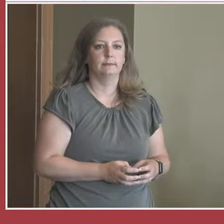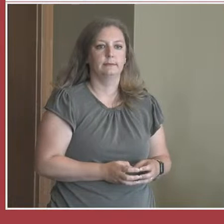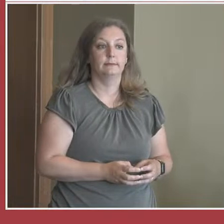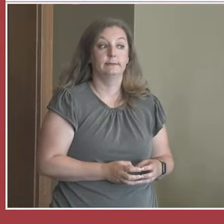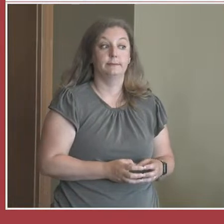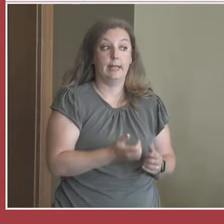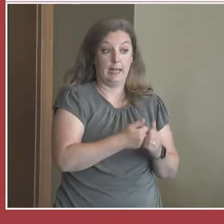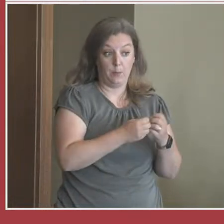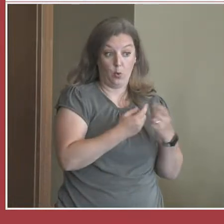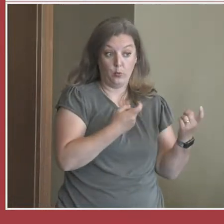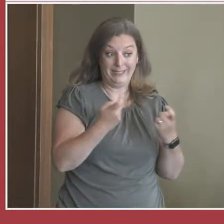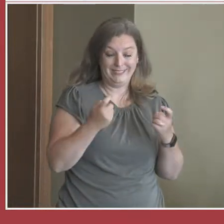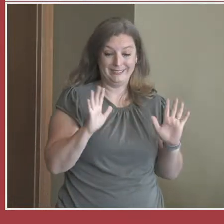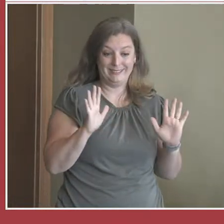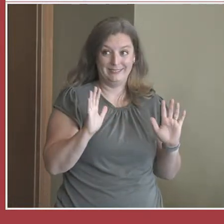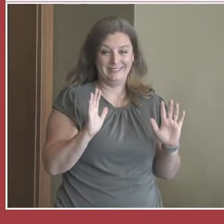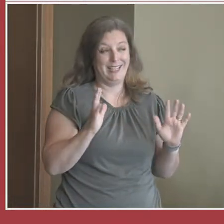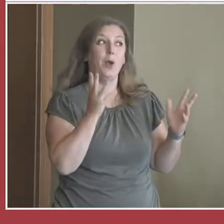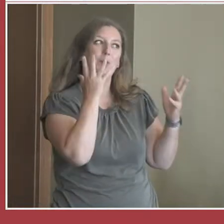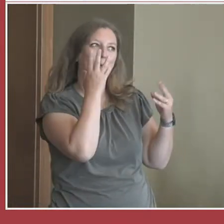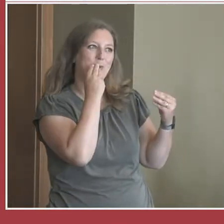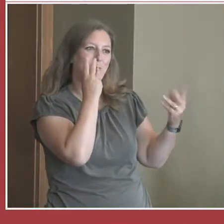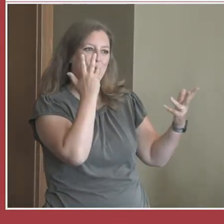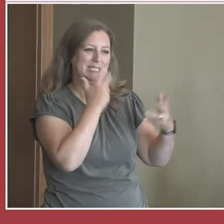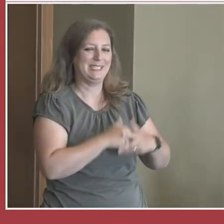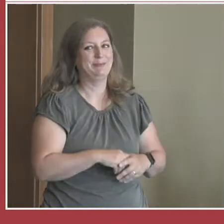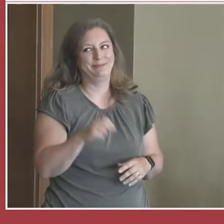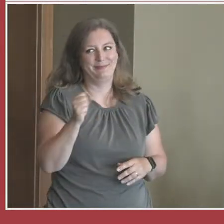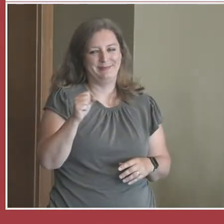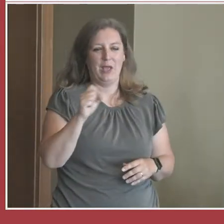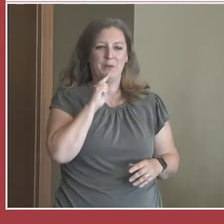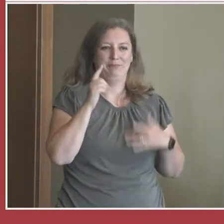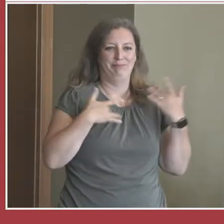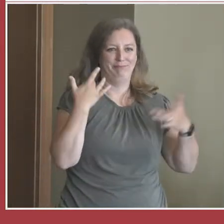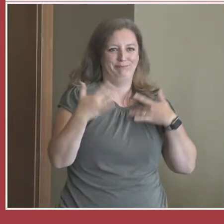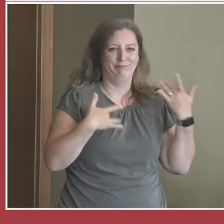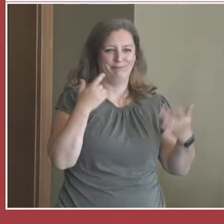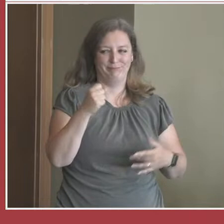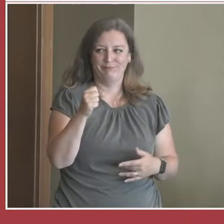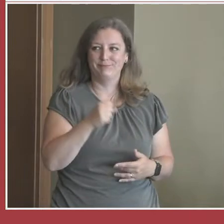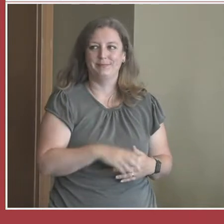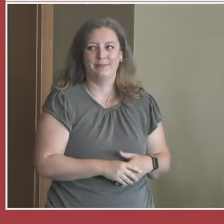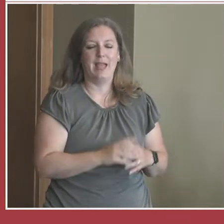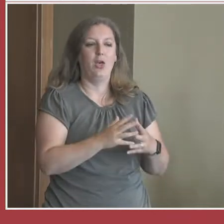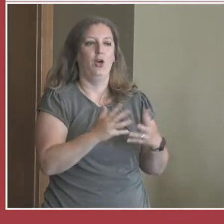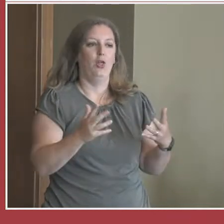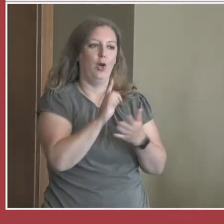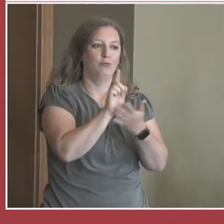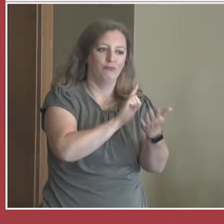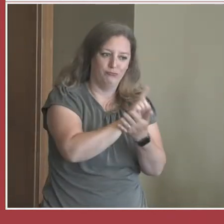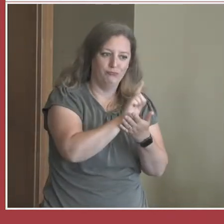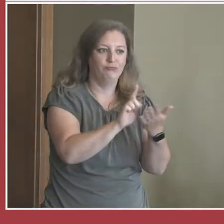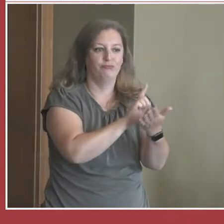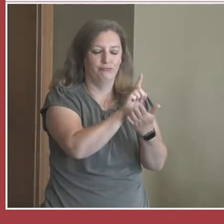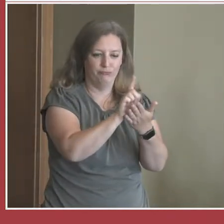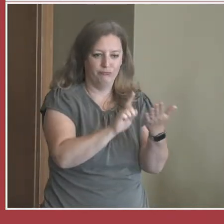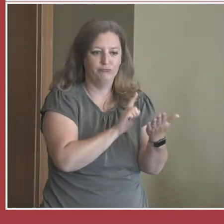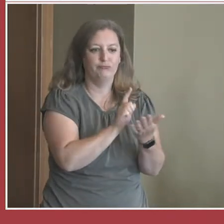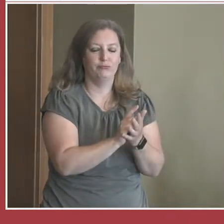Any other questions? It's Concerns? gorgeous. Yes, we're very excited. It's been a lot of hours, a lot